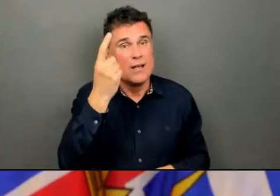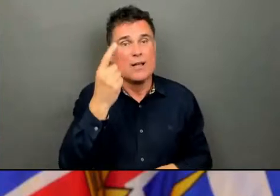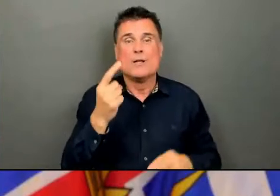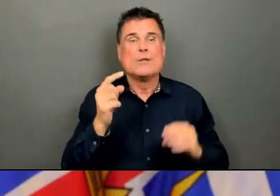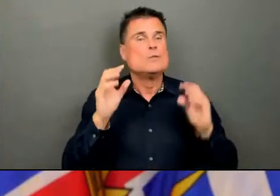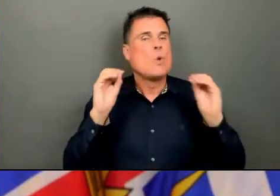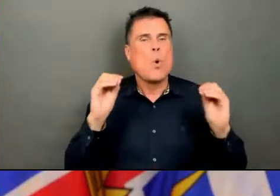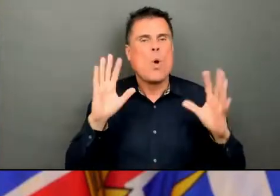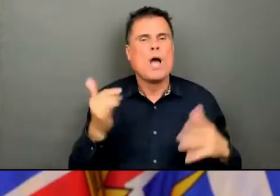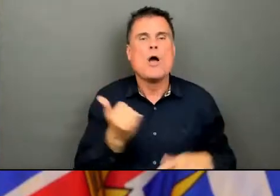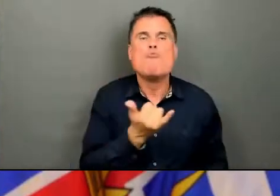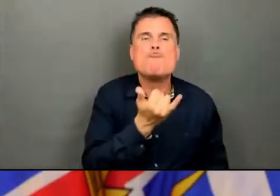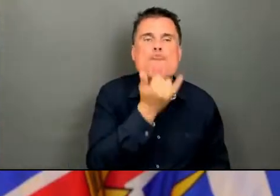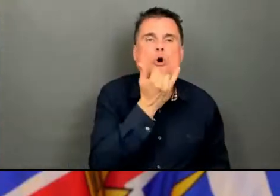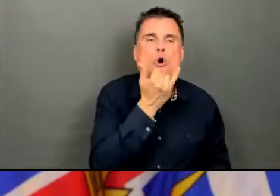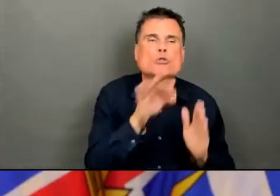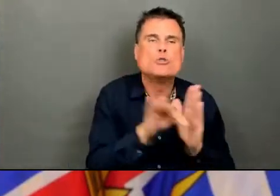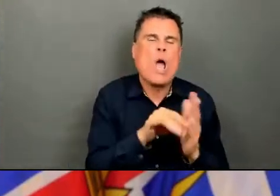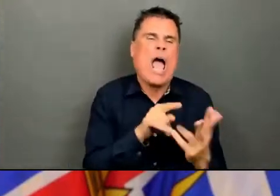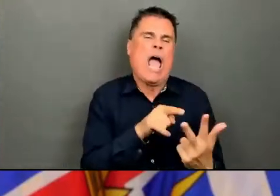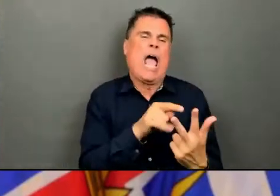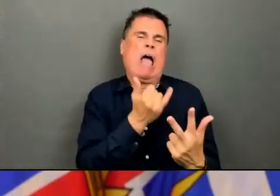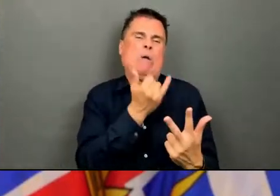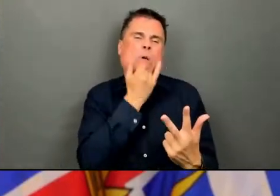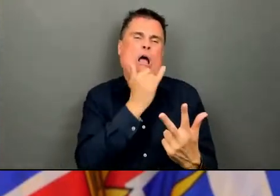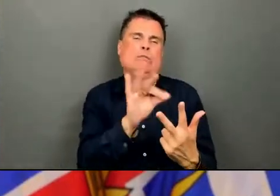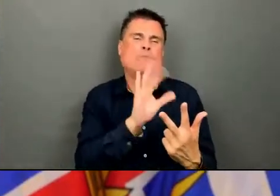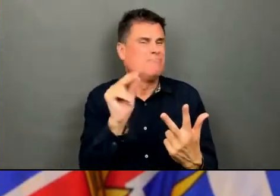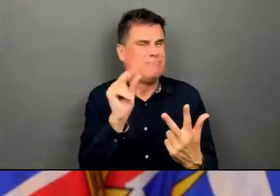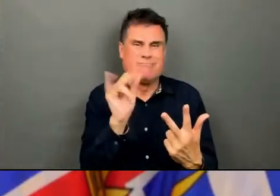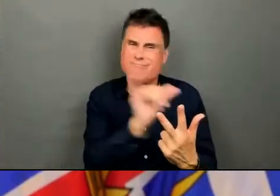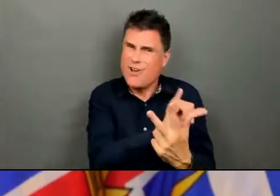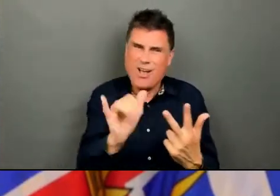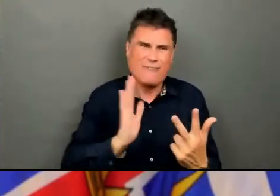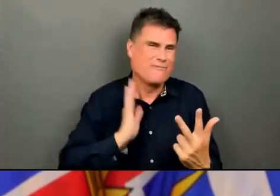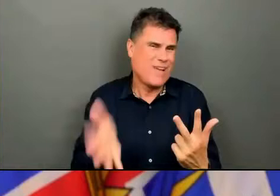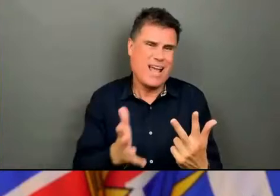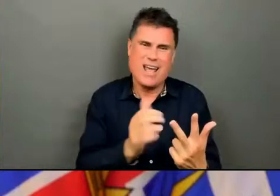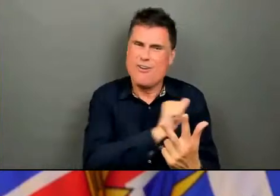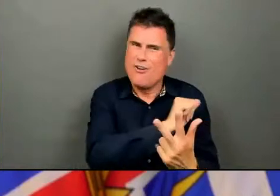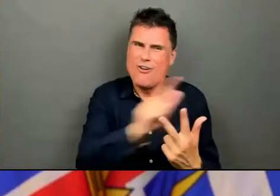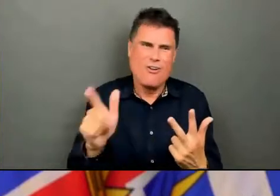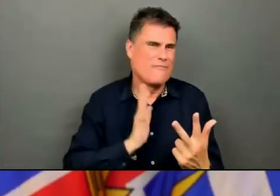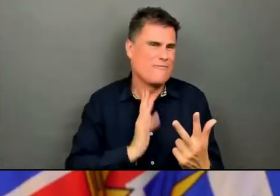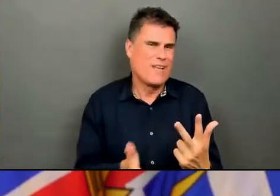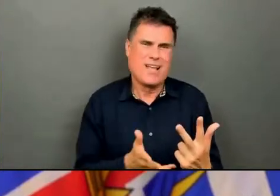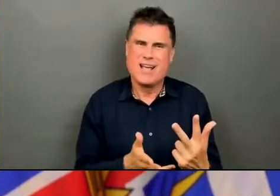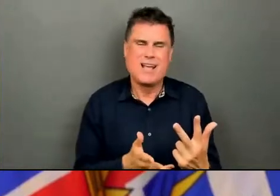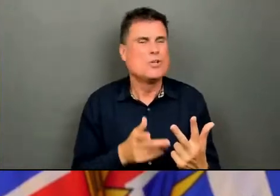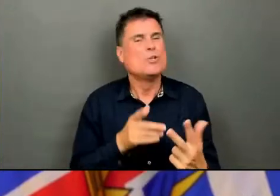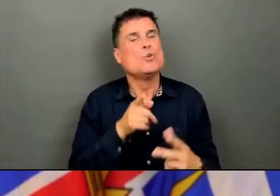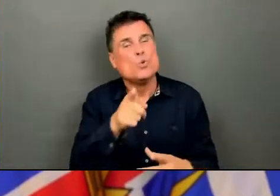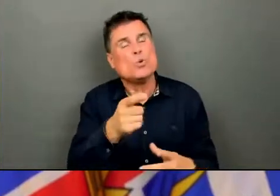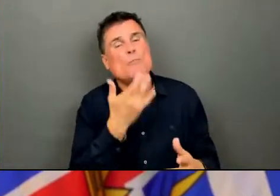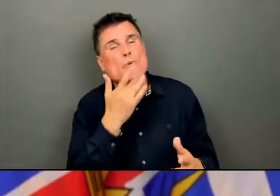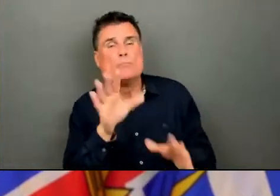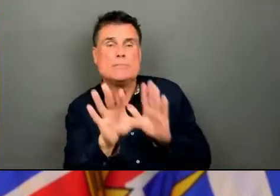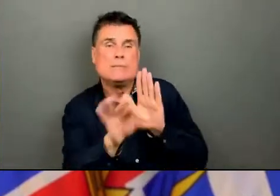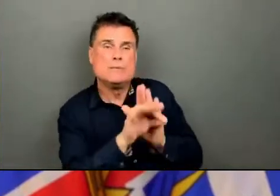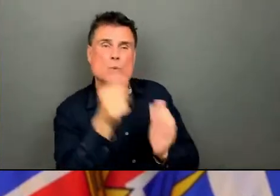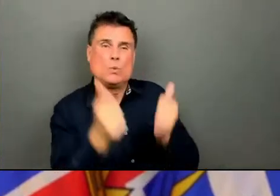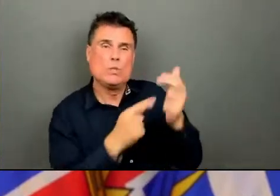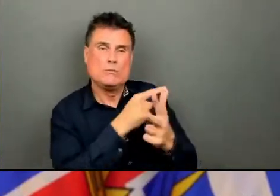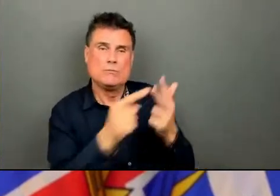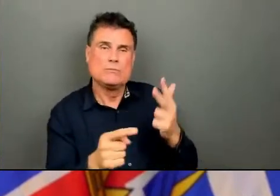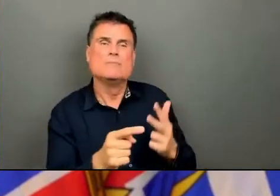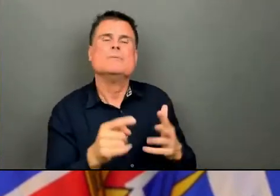are equally effective. And you can make the decision based on your own personal beliefs about the vaccine that you